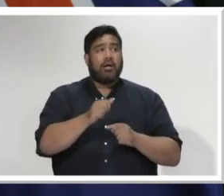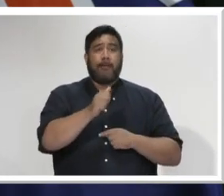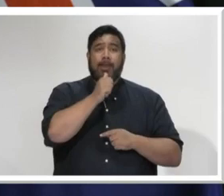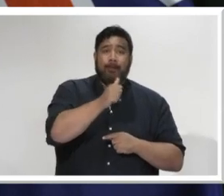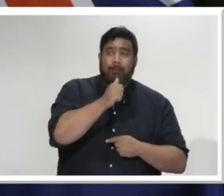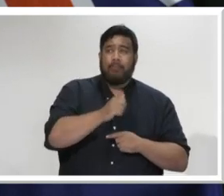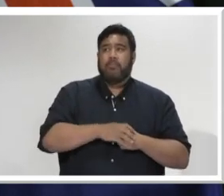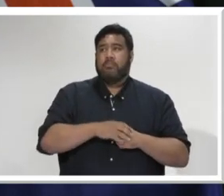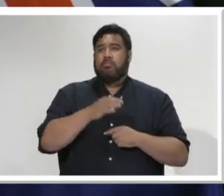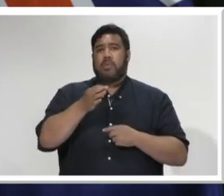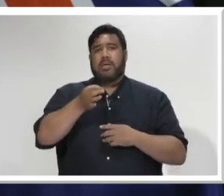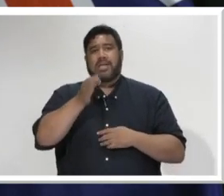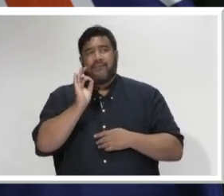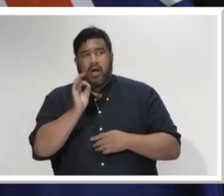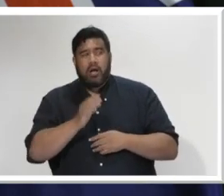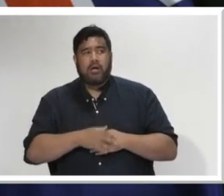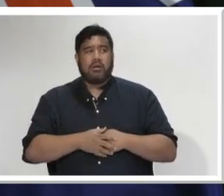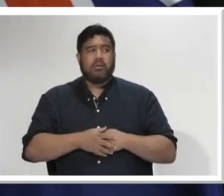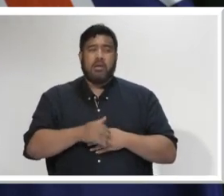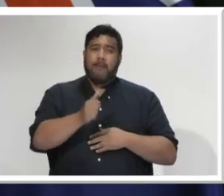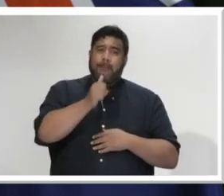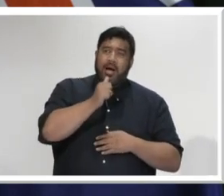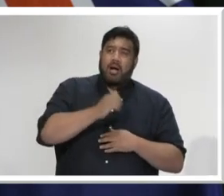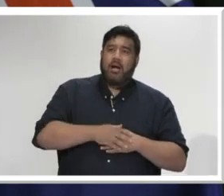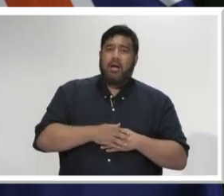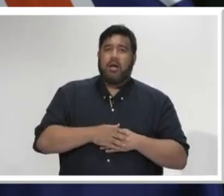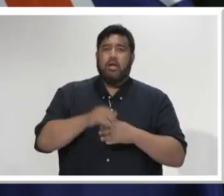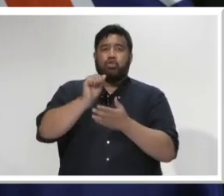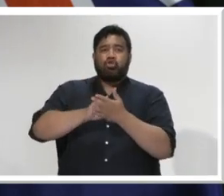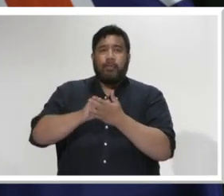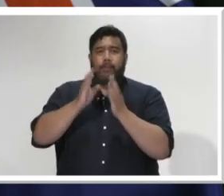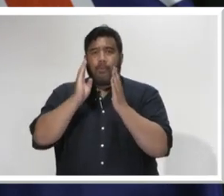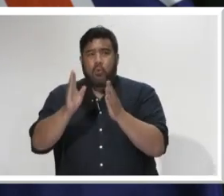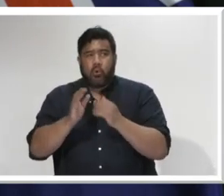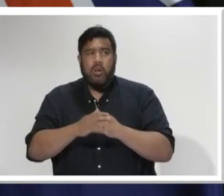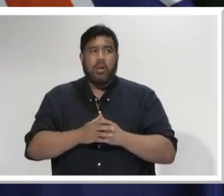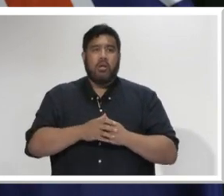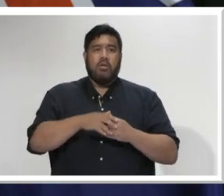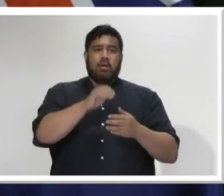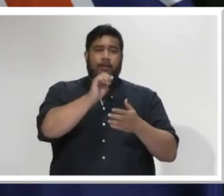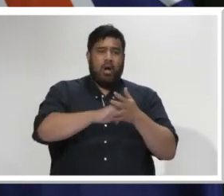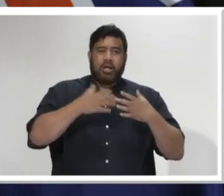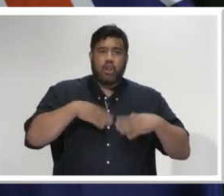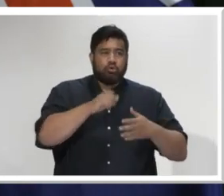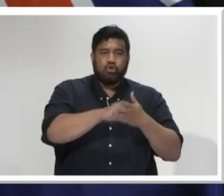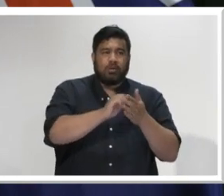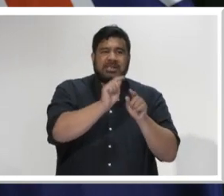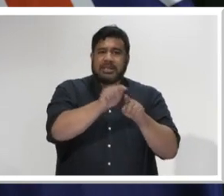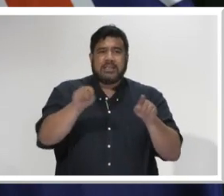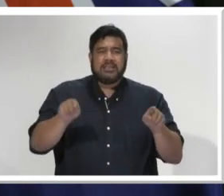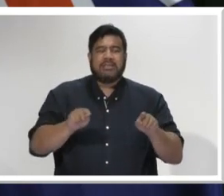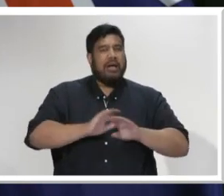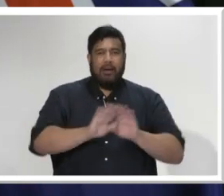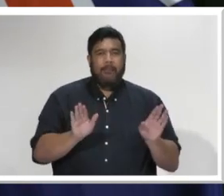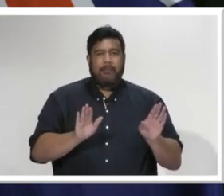cafes remain closed, and so do malls and retail stores. But unlike level 4, food